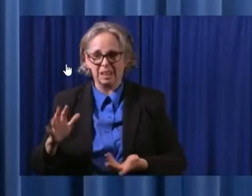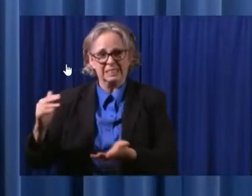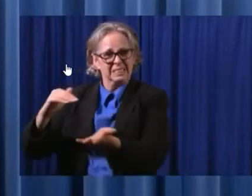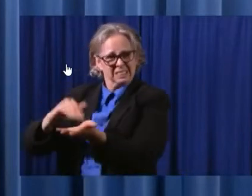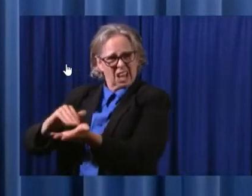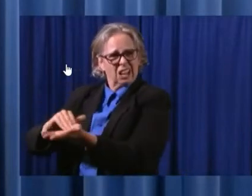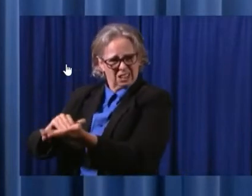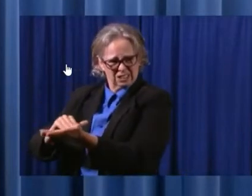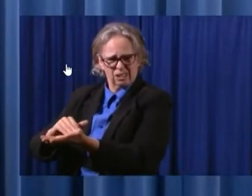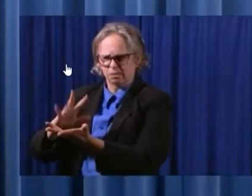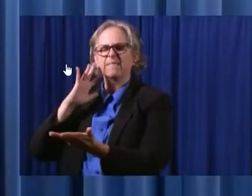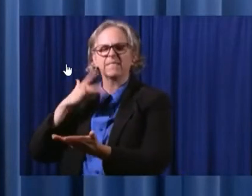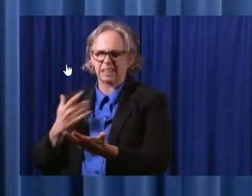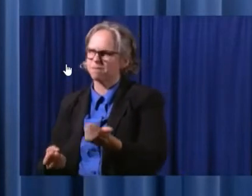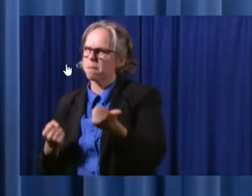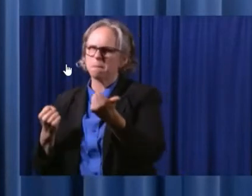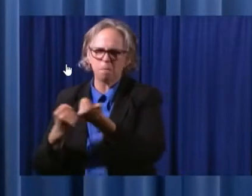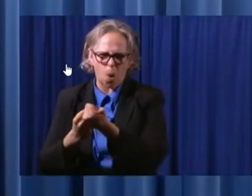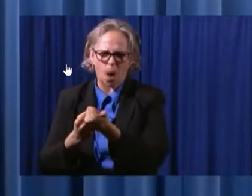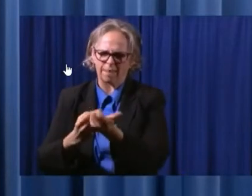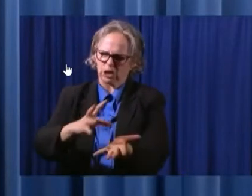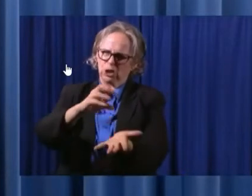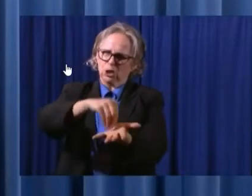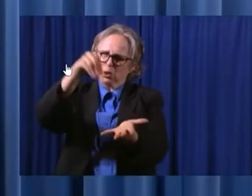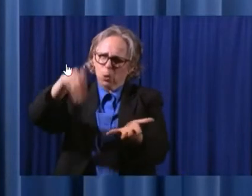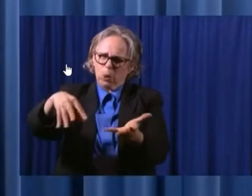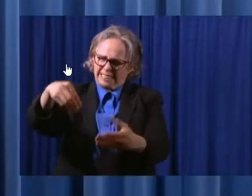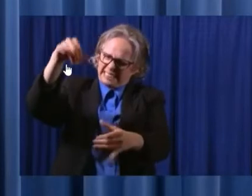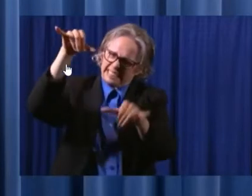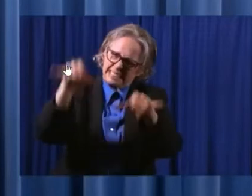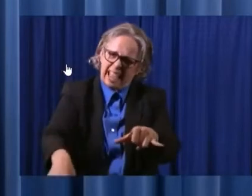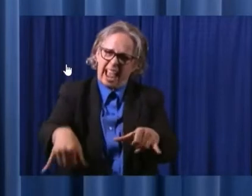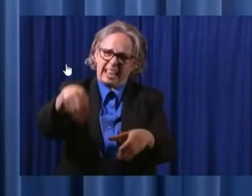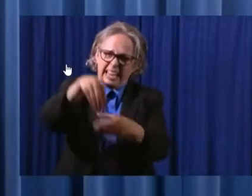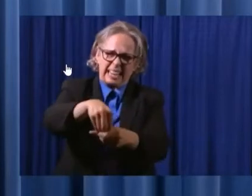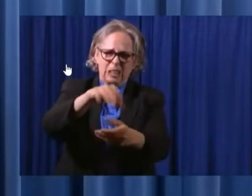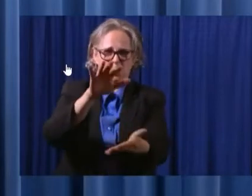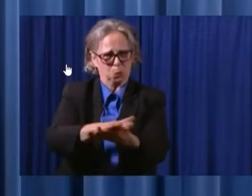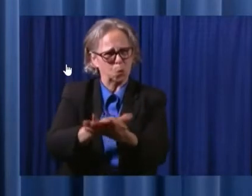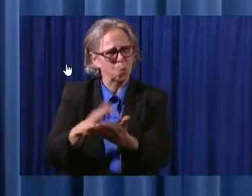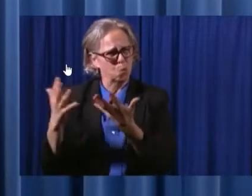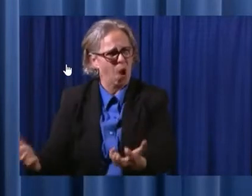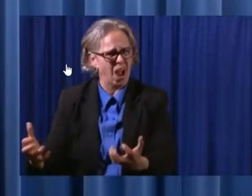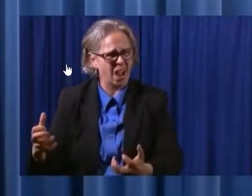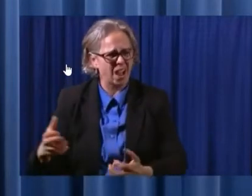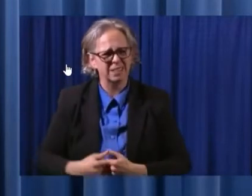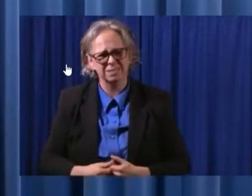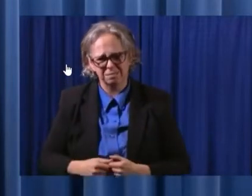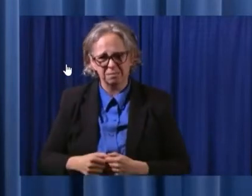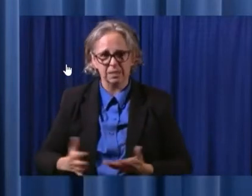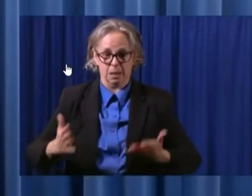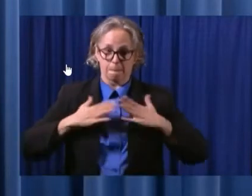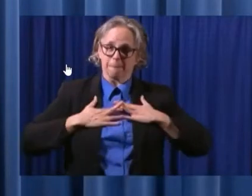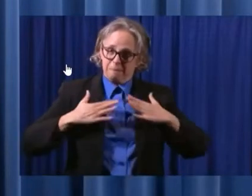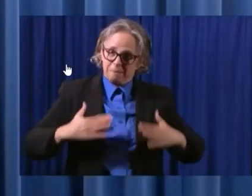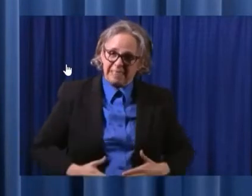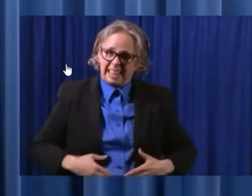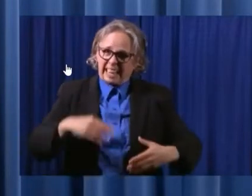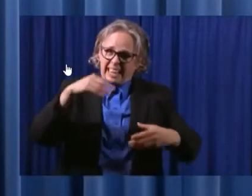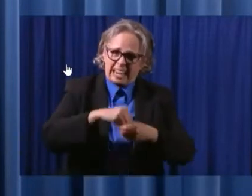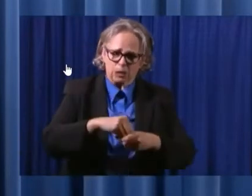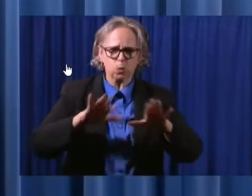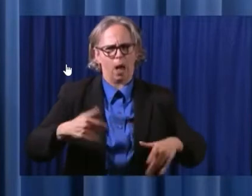They emphasized that there are major educational, health, and social benefits for keeping most students physically in schools. And so to be able to